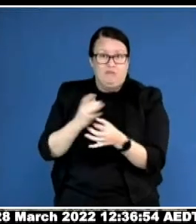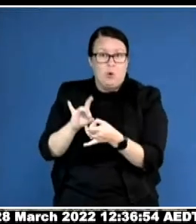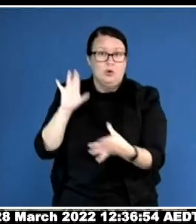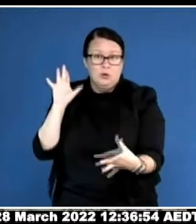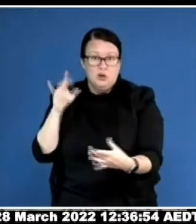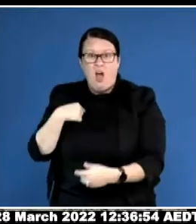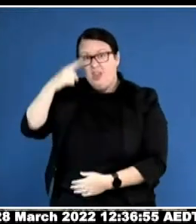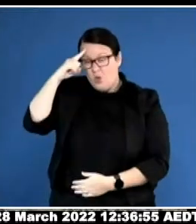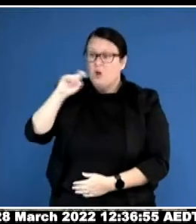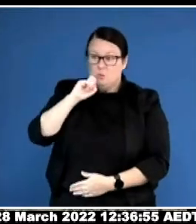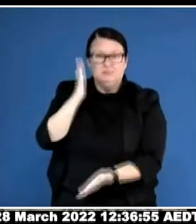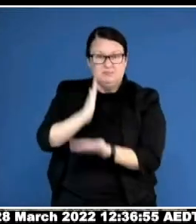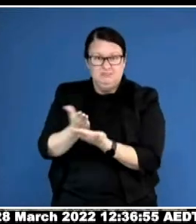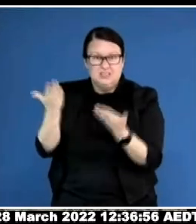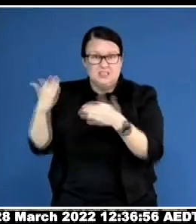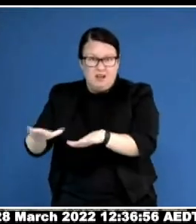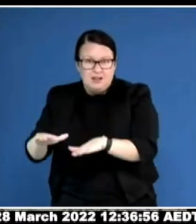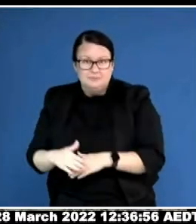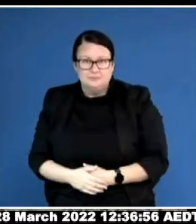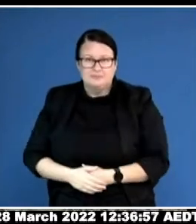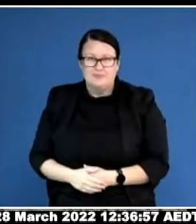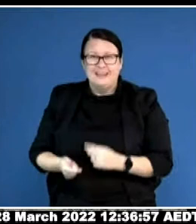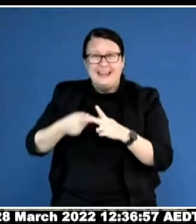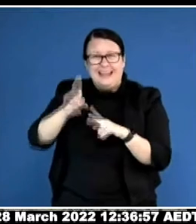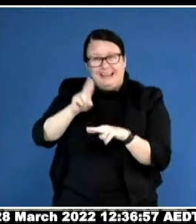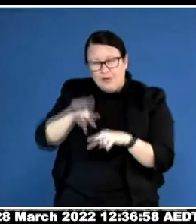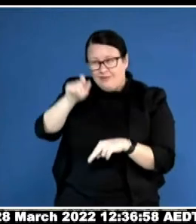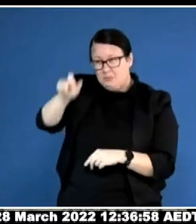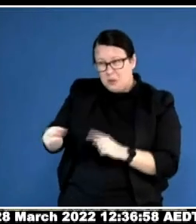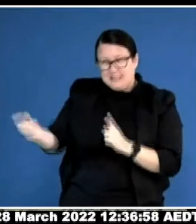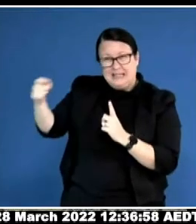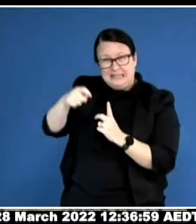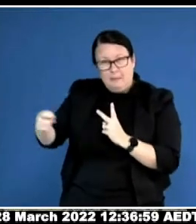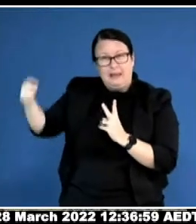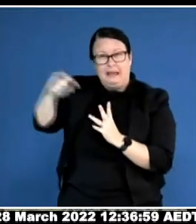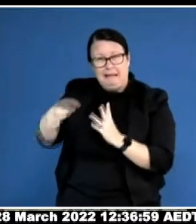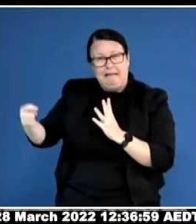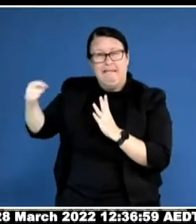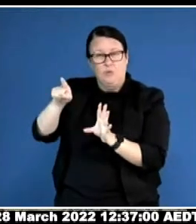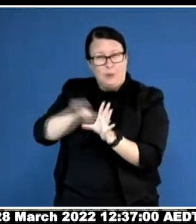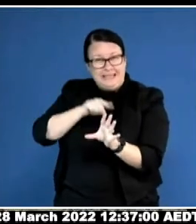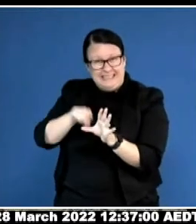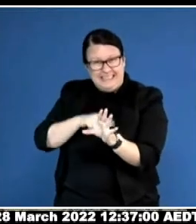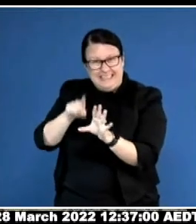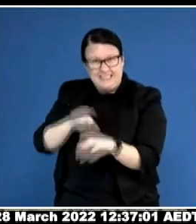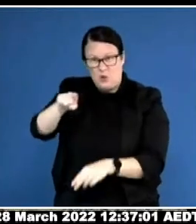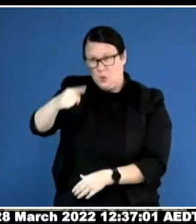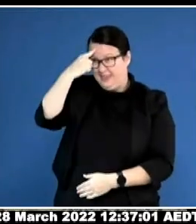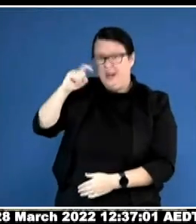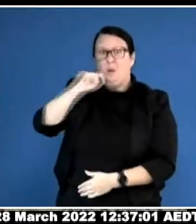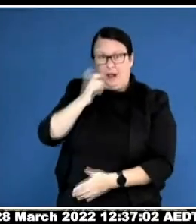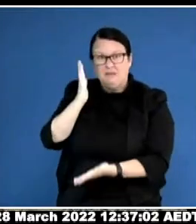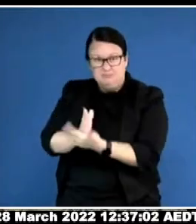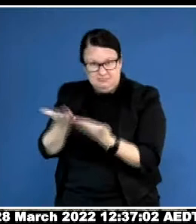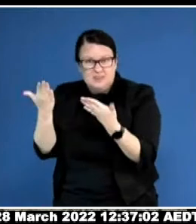die. If you have a patient that is coming in over the course of years disclosing this, there should be a mechanism in